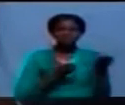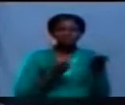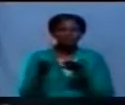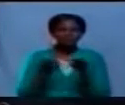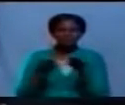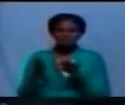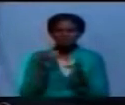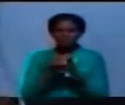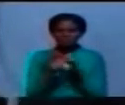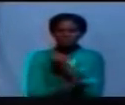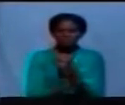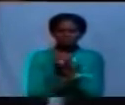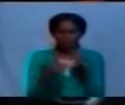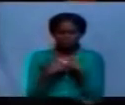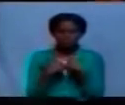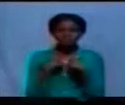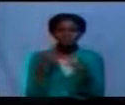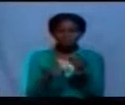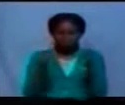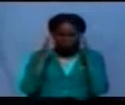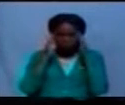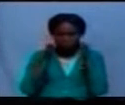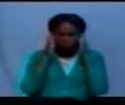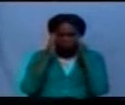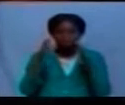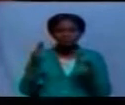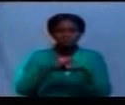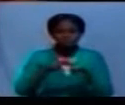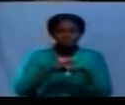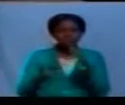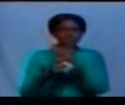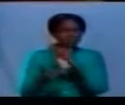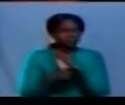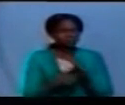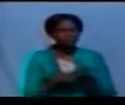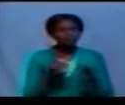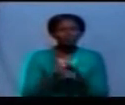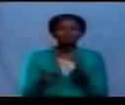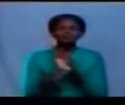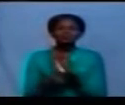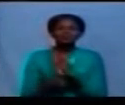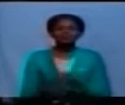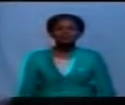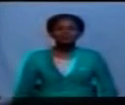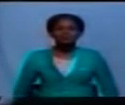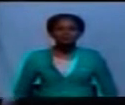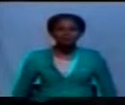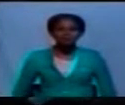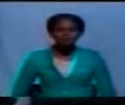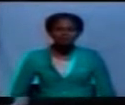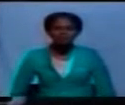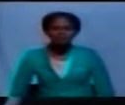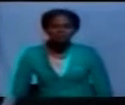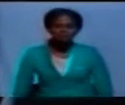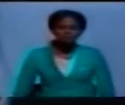points in this country, they are traditionally concentrated on the line of rail. You see a lot of dots along the line of rail where there are business activities. Then when you go